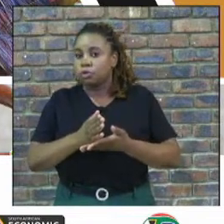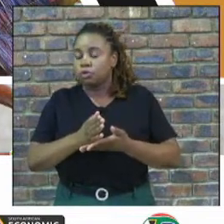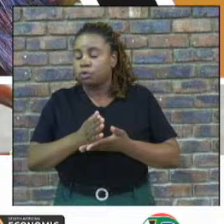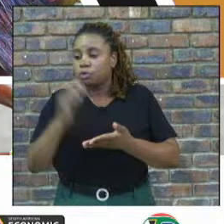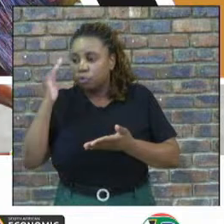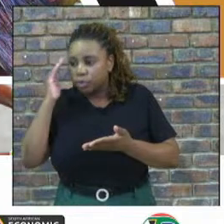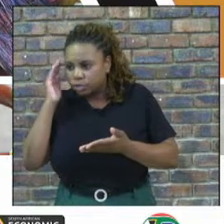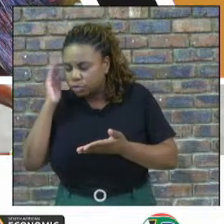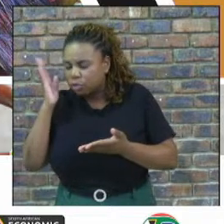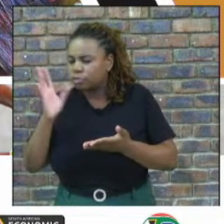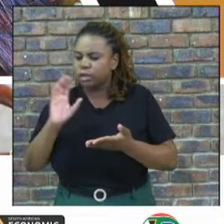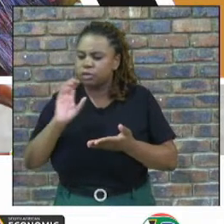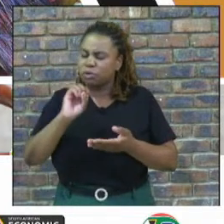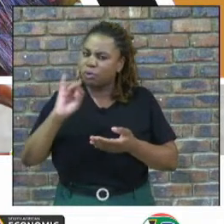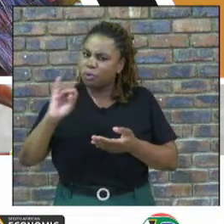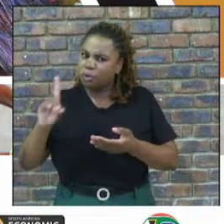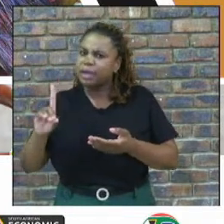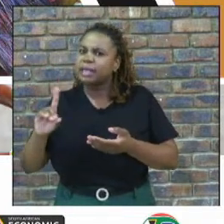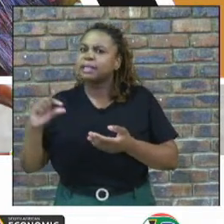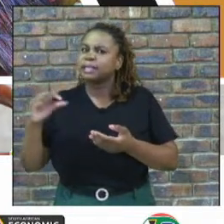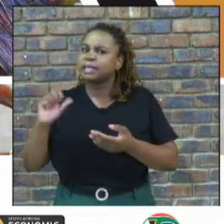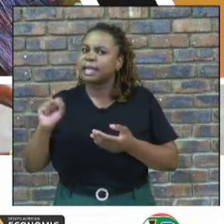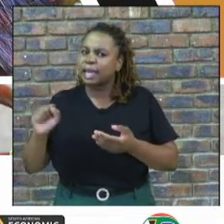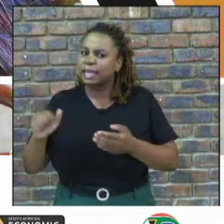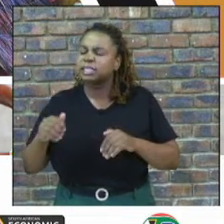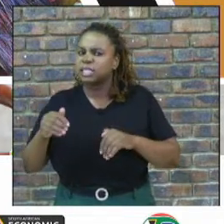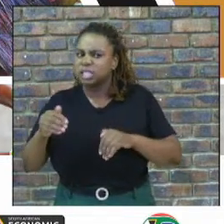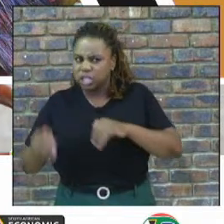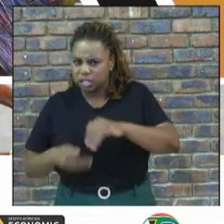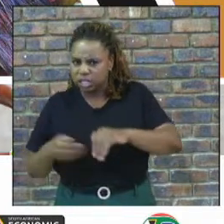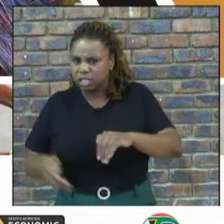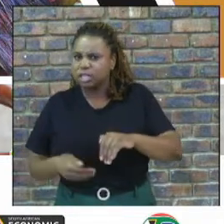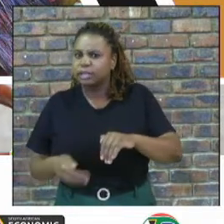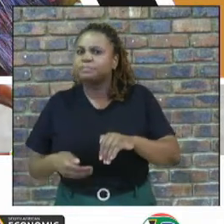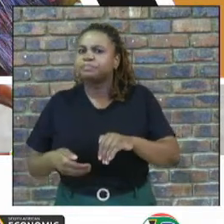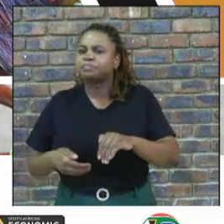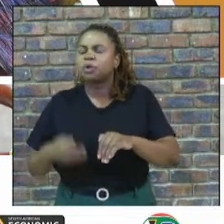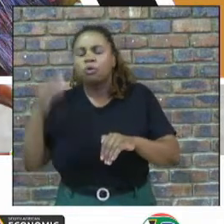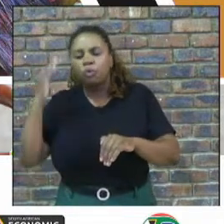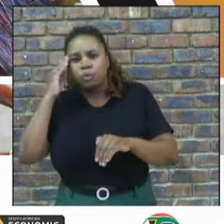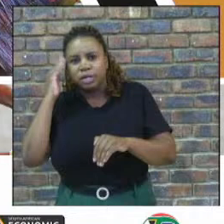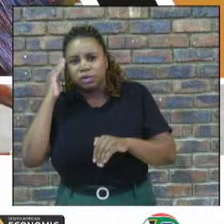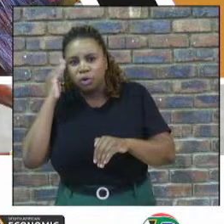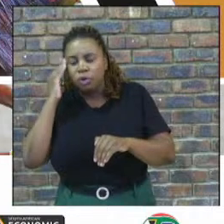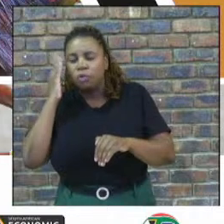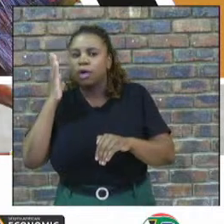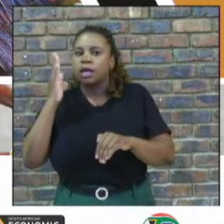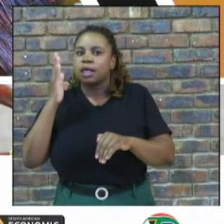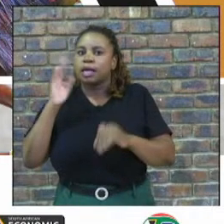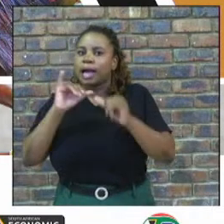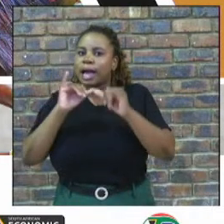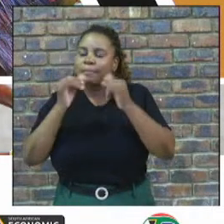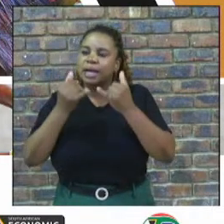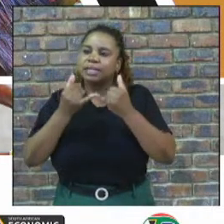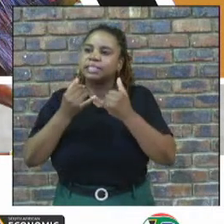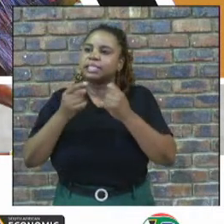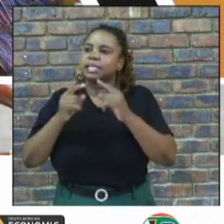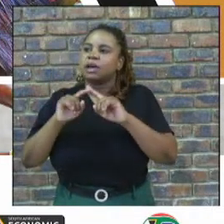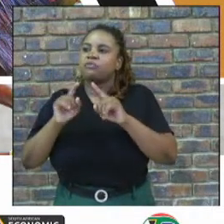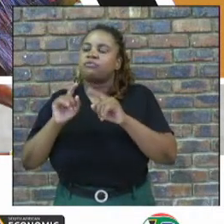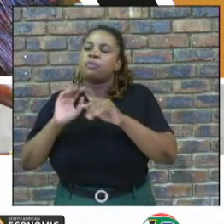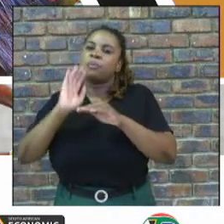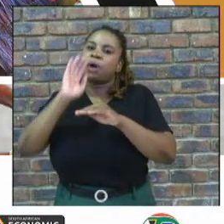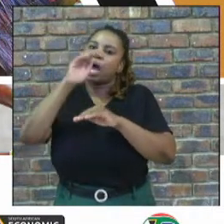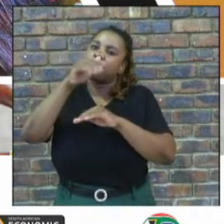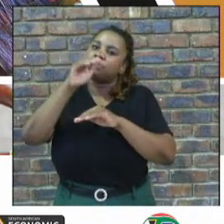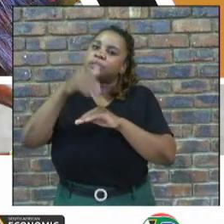and gas, those who are participating is multinational company. So how we